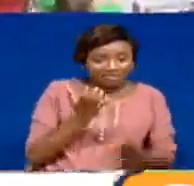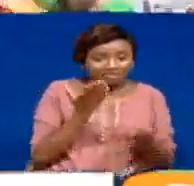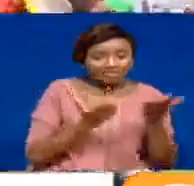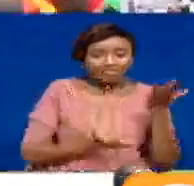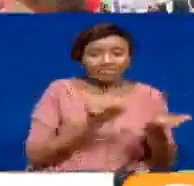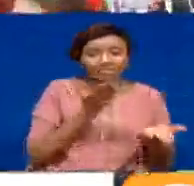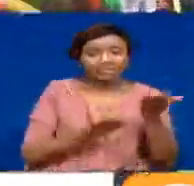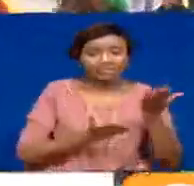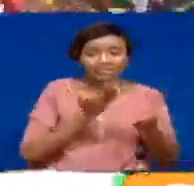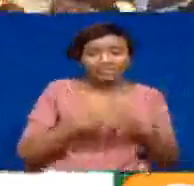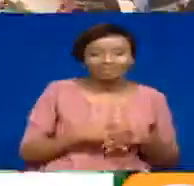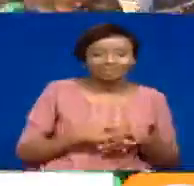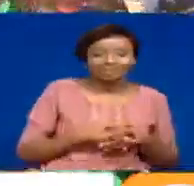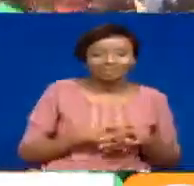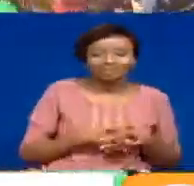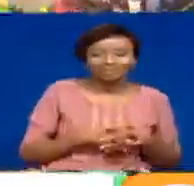city.